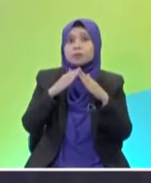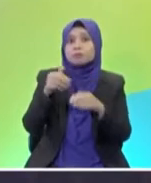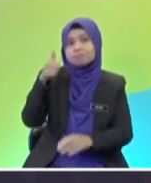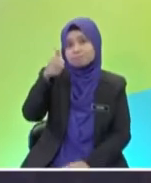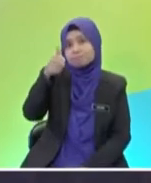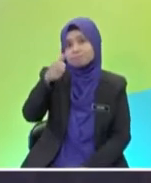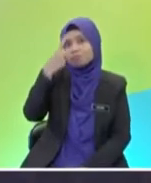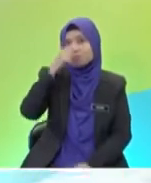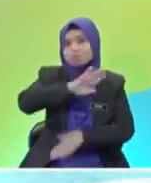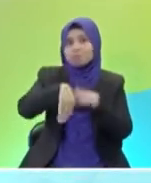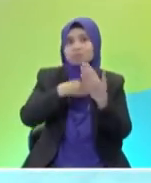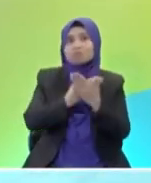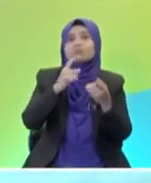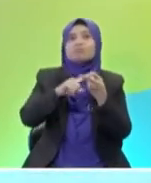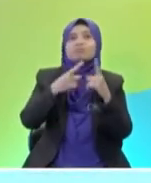up.